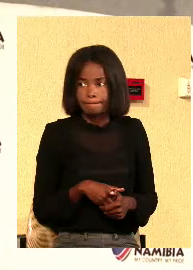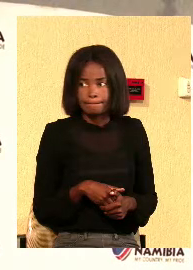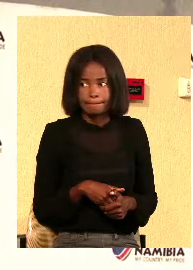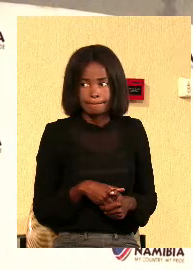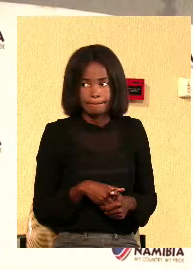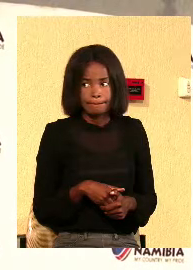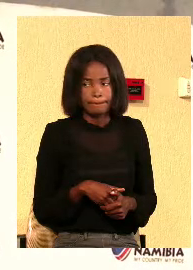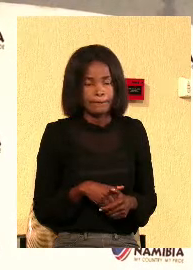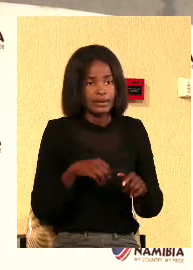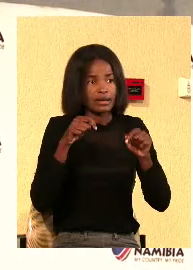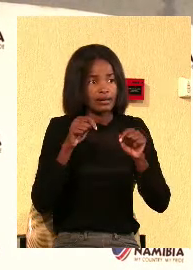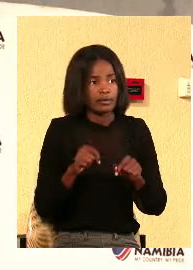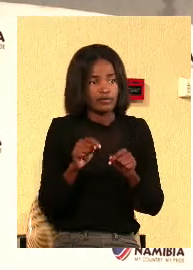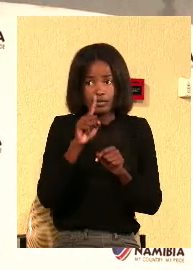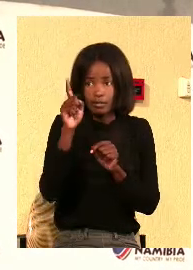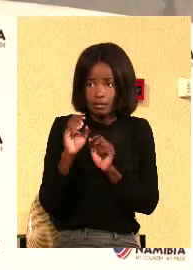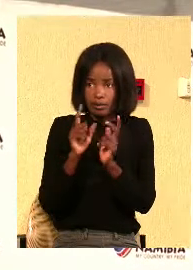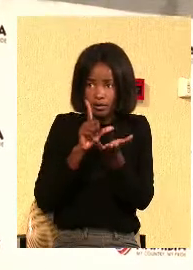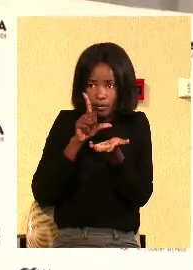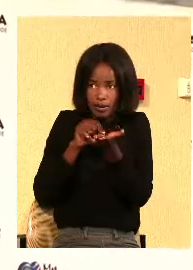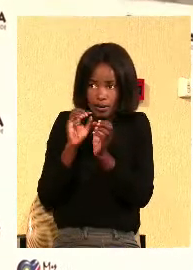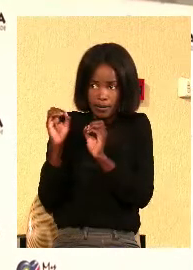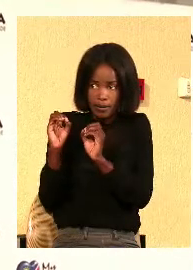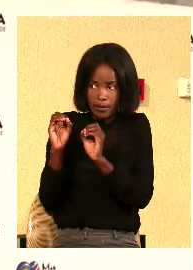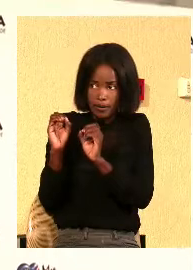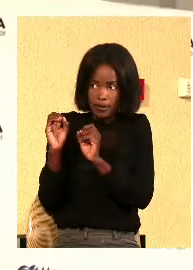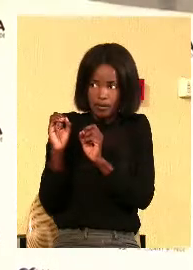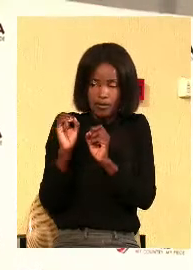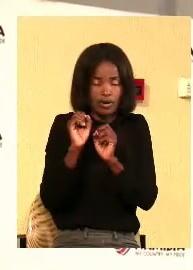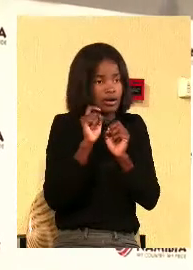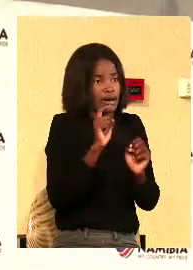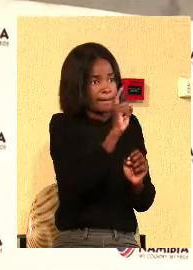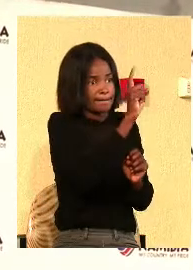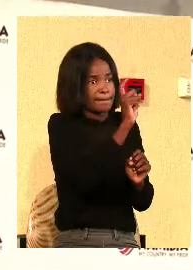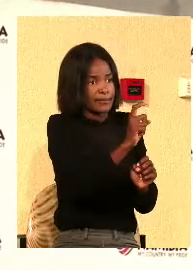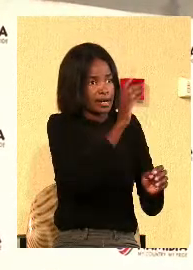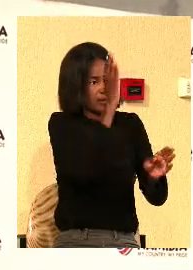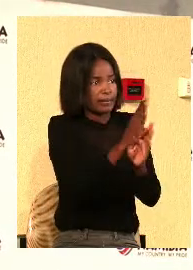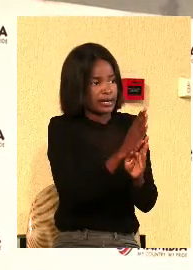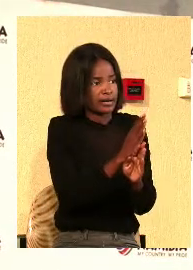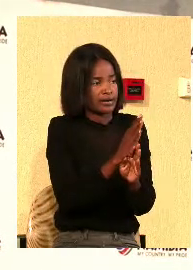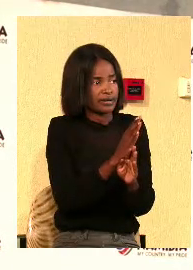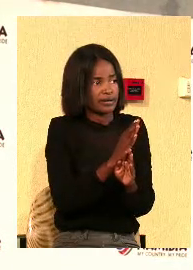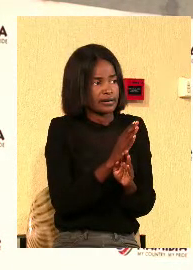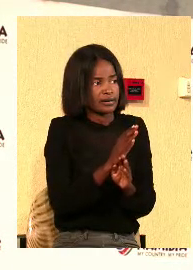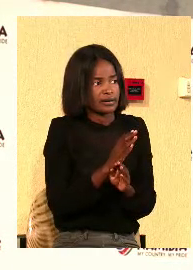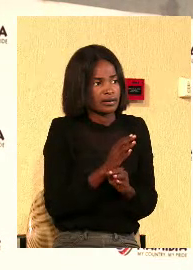I would like to throw open a question, particularly to Mr. Makumbi.